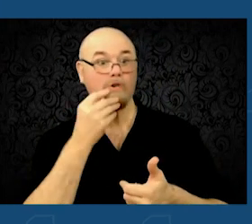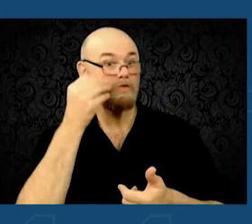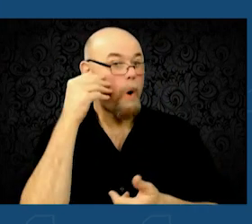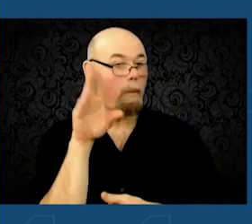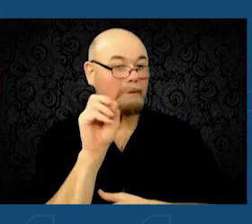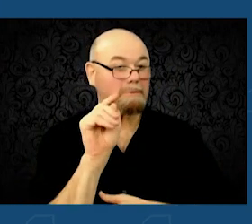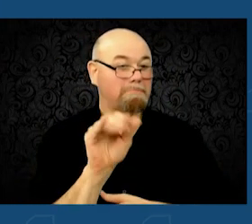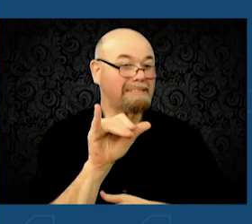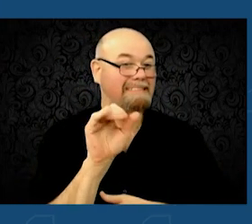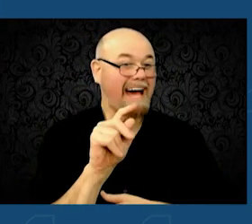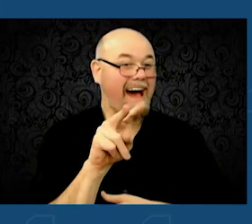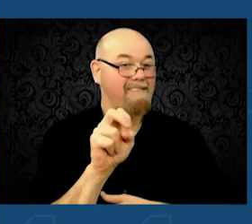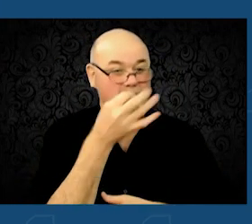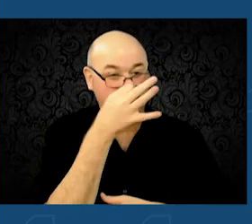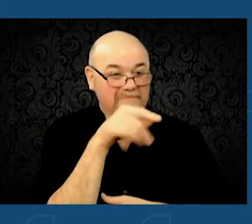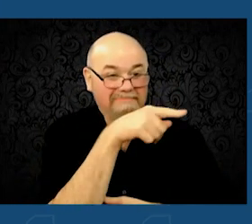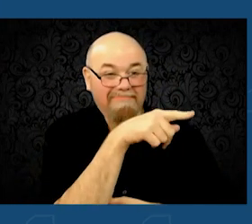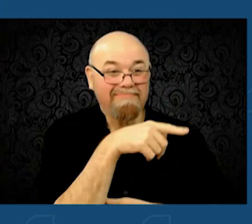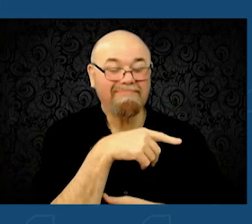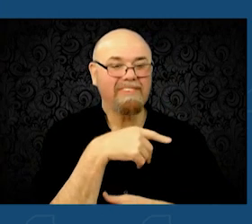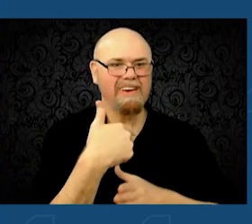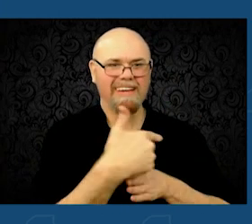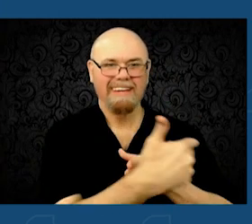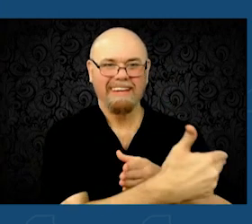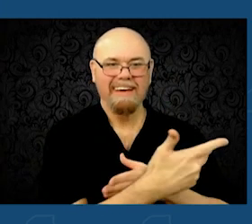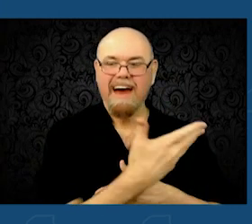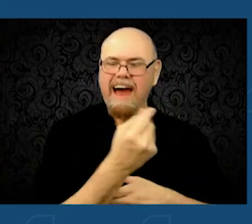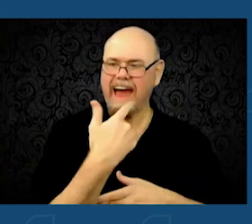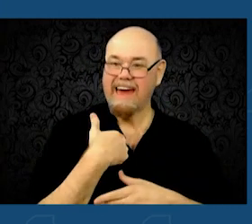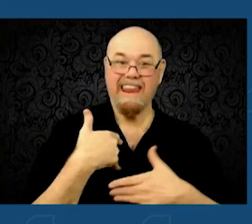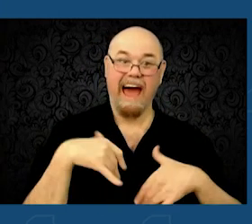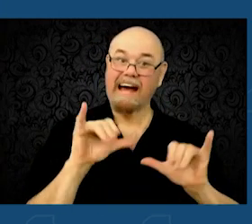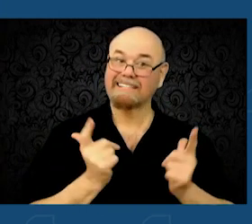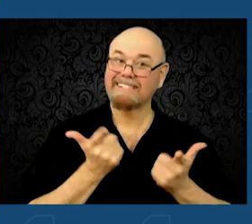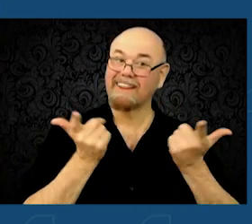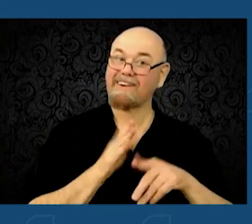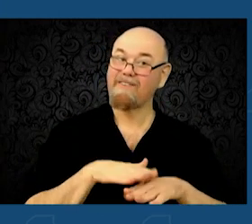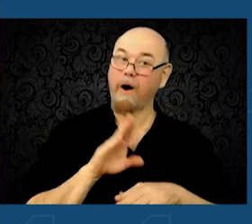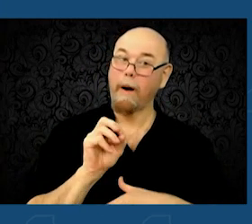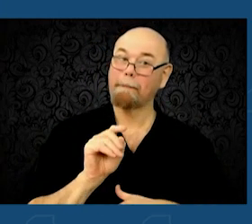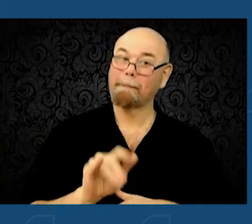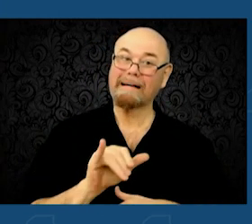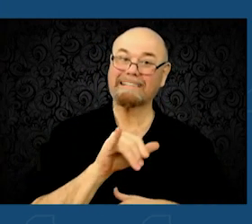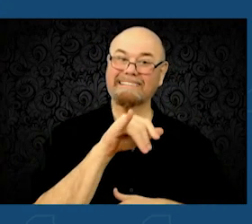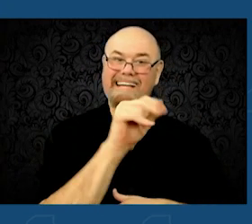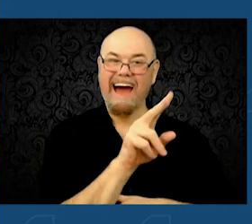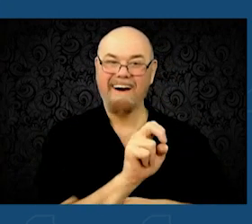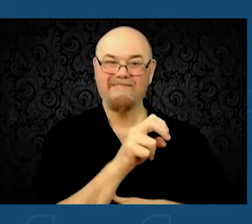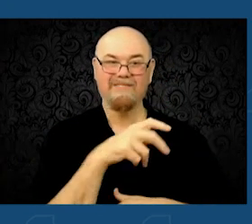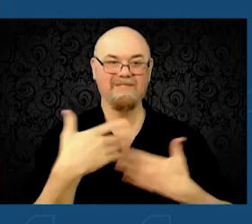from here. Full circle, I currently still live on Busty Avenue, right here on the west side.